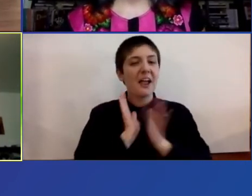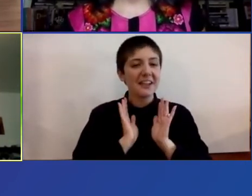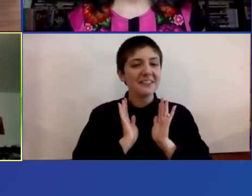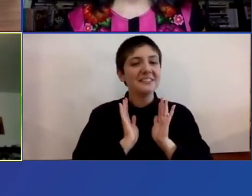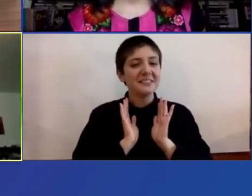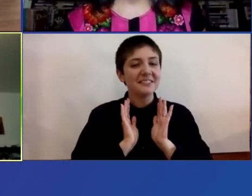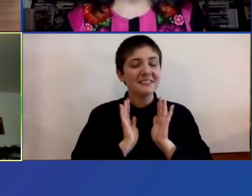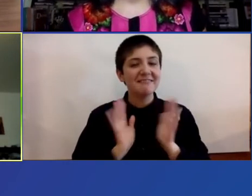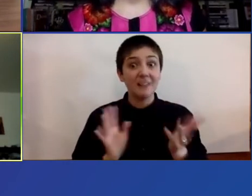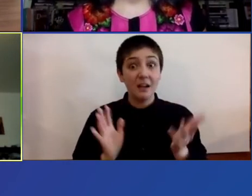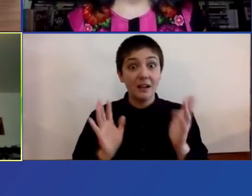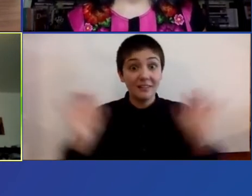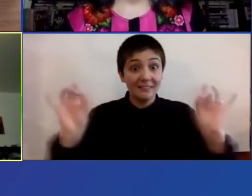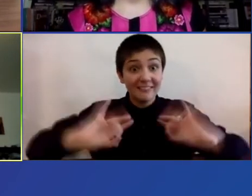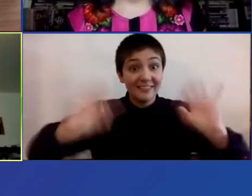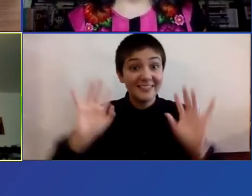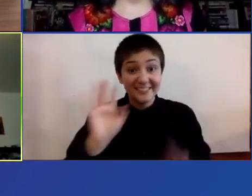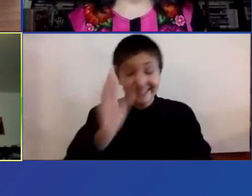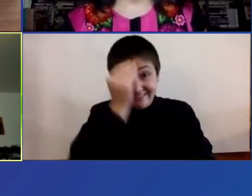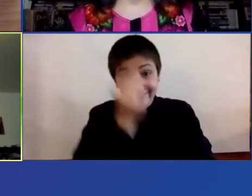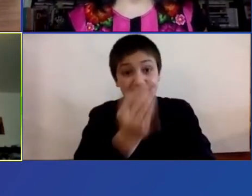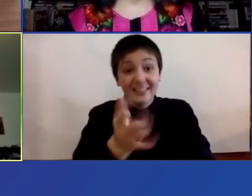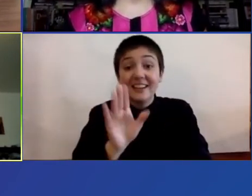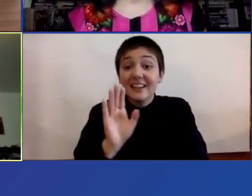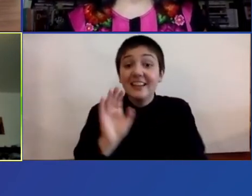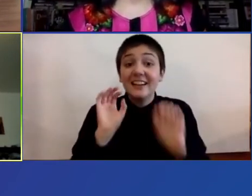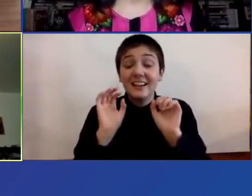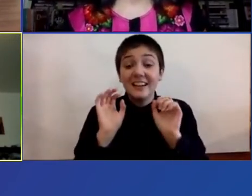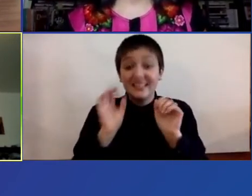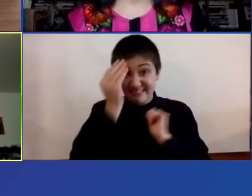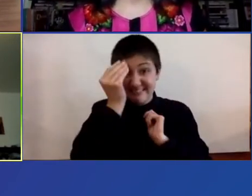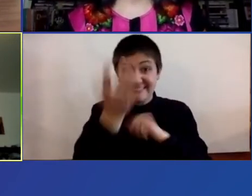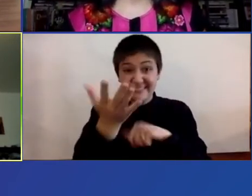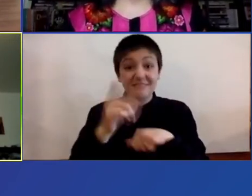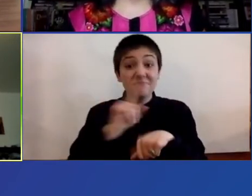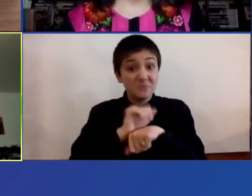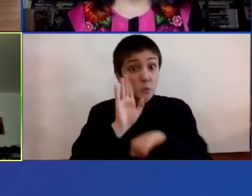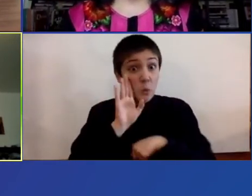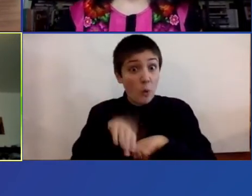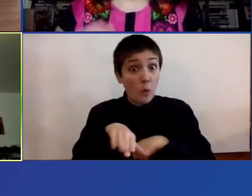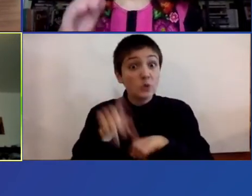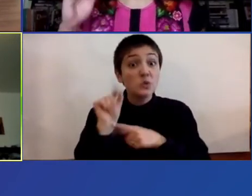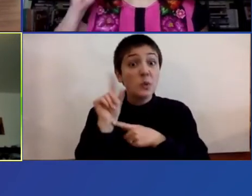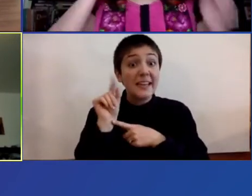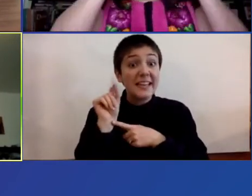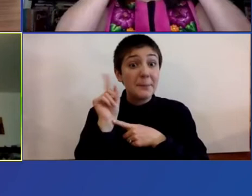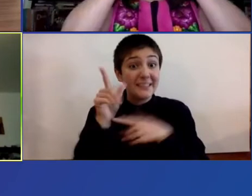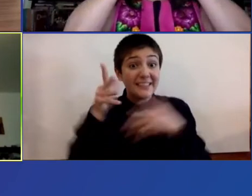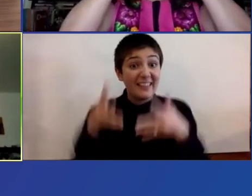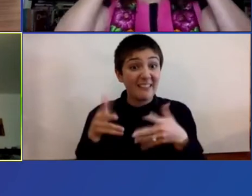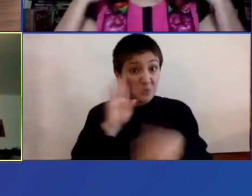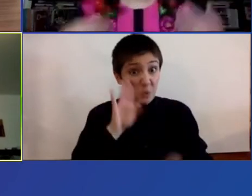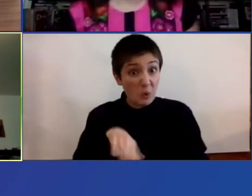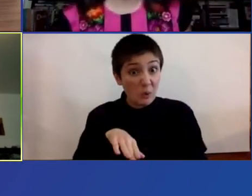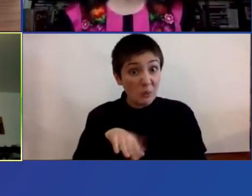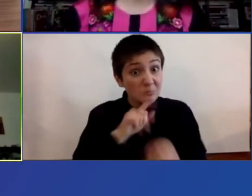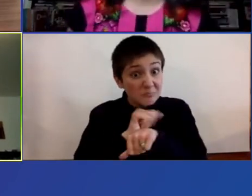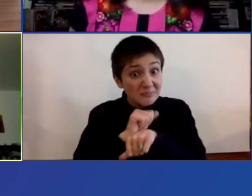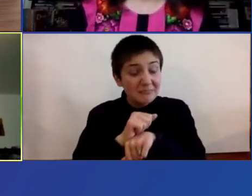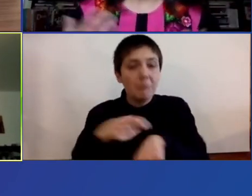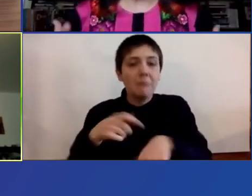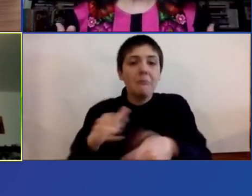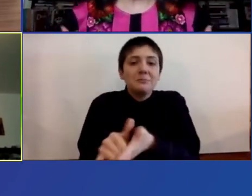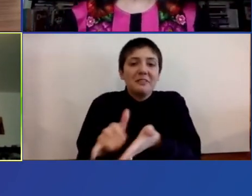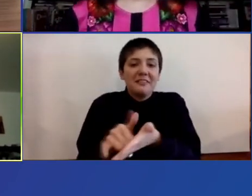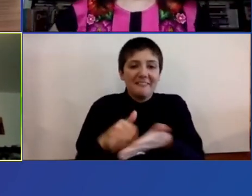God, can you all believe that we have fewer than 20 minutes remaining in this panel?